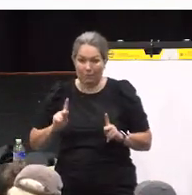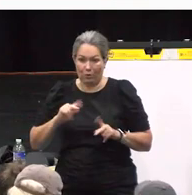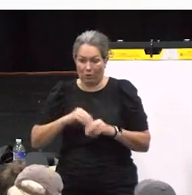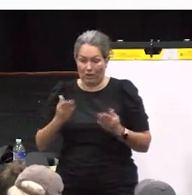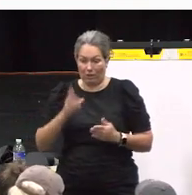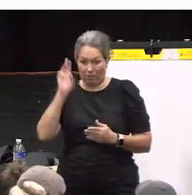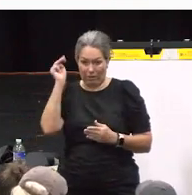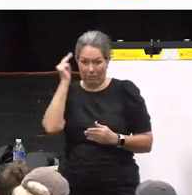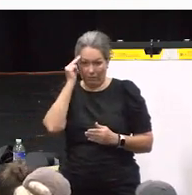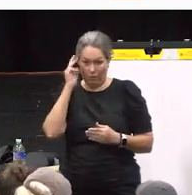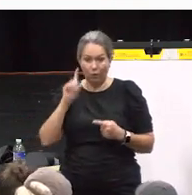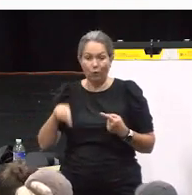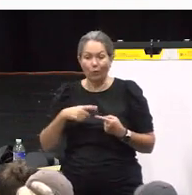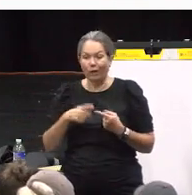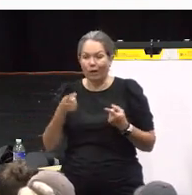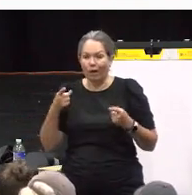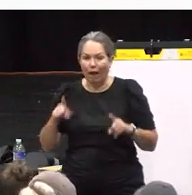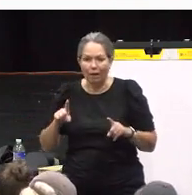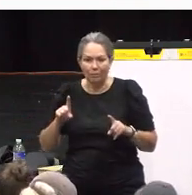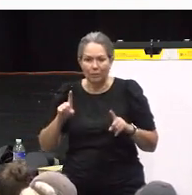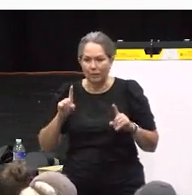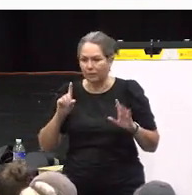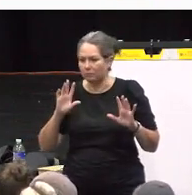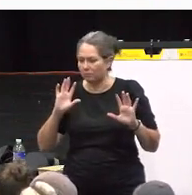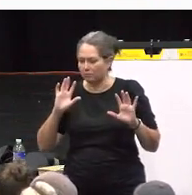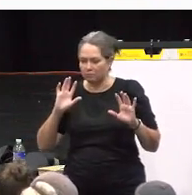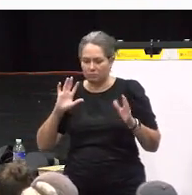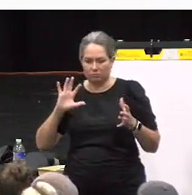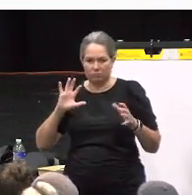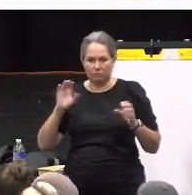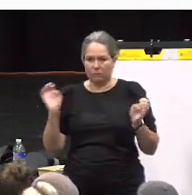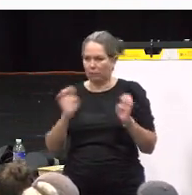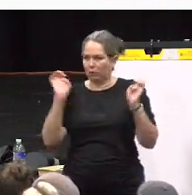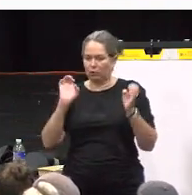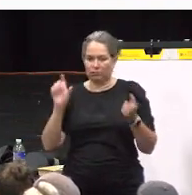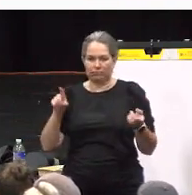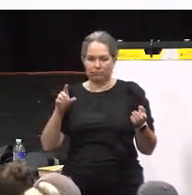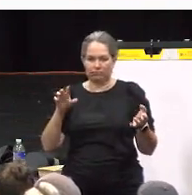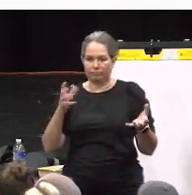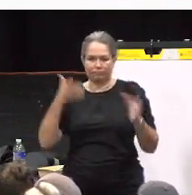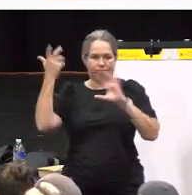there is a crisis and an emergency. And